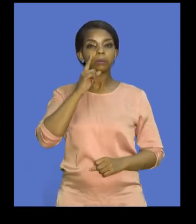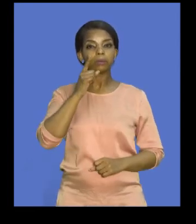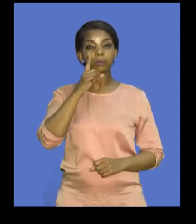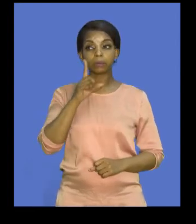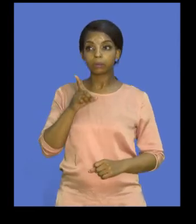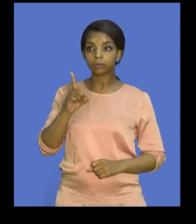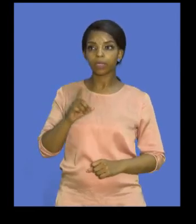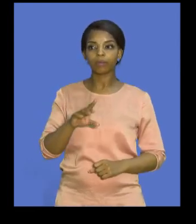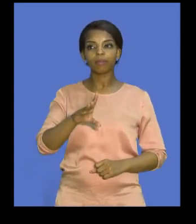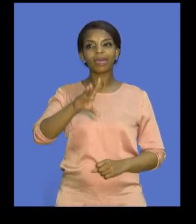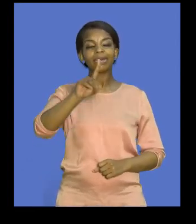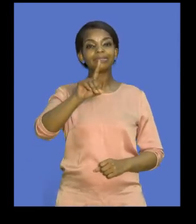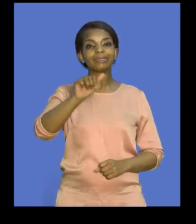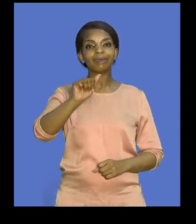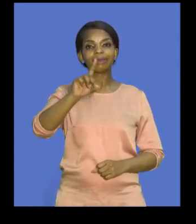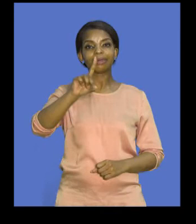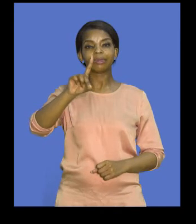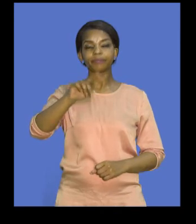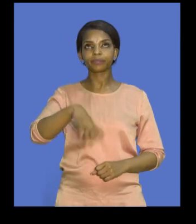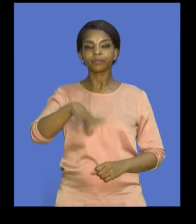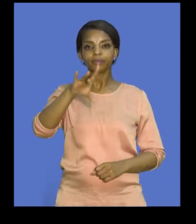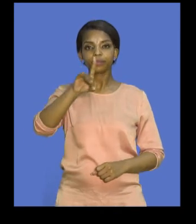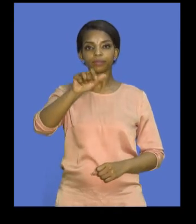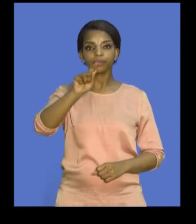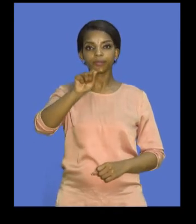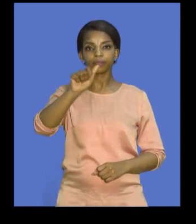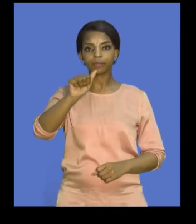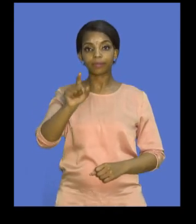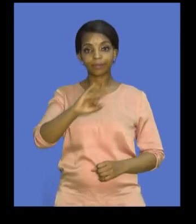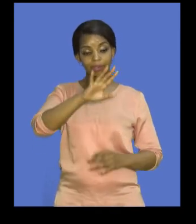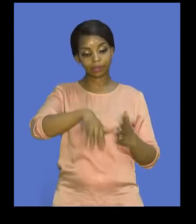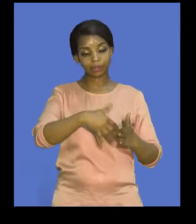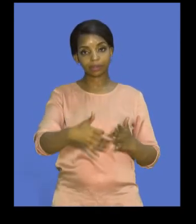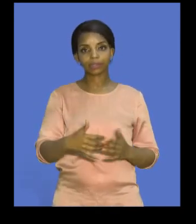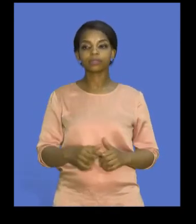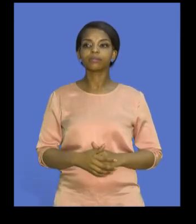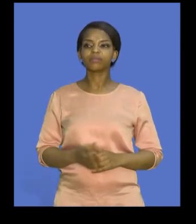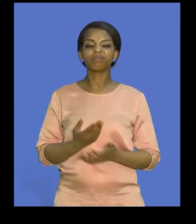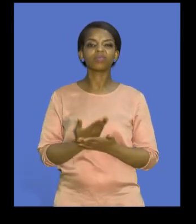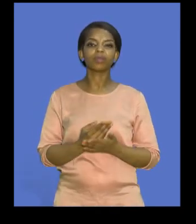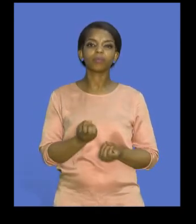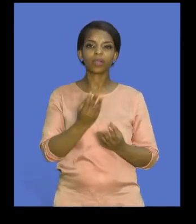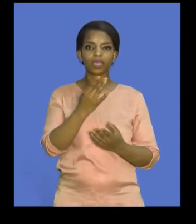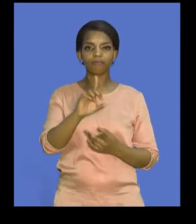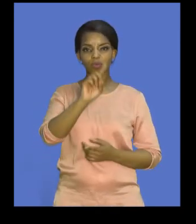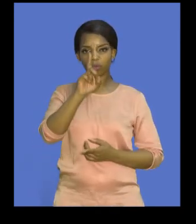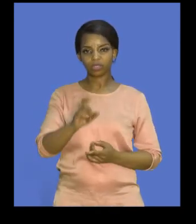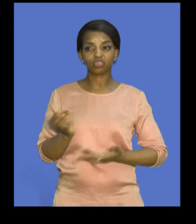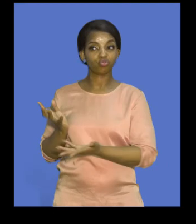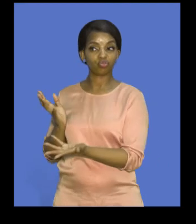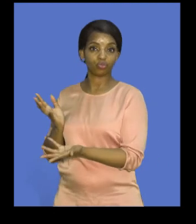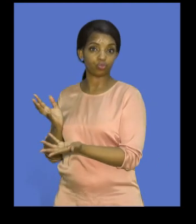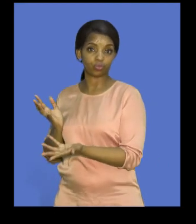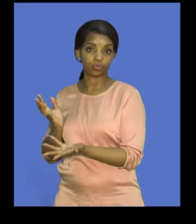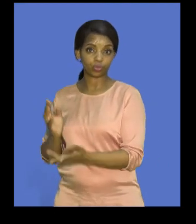Okay, the data sheet is, this is what is going to be given to you as in the formula sheet. Okay, so from mathematically